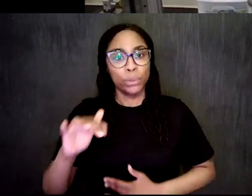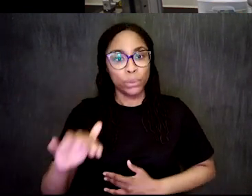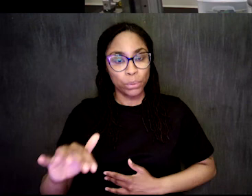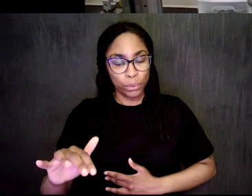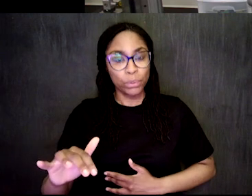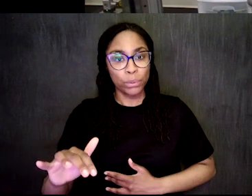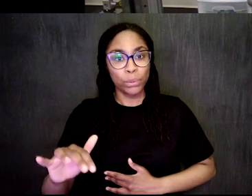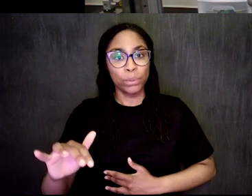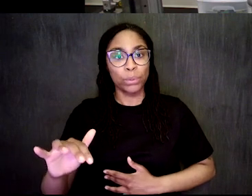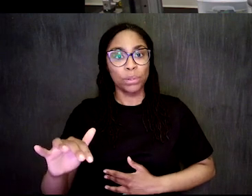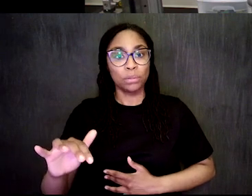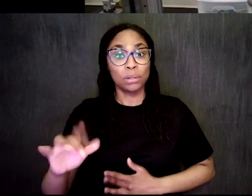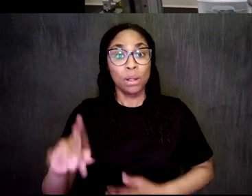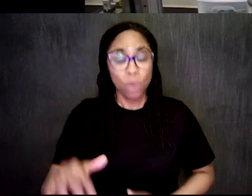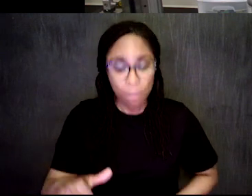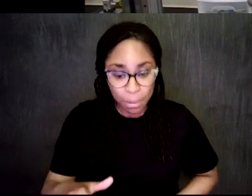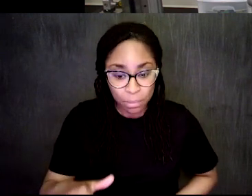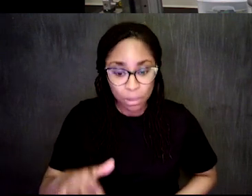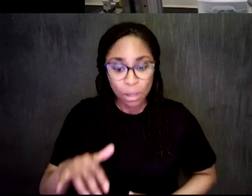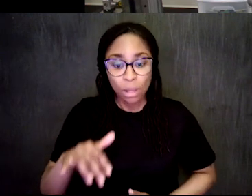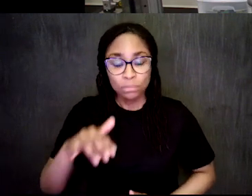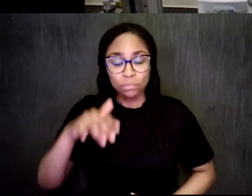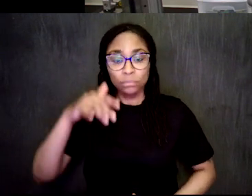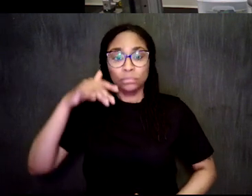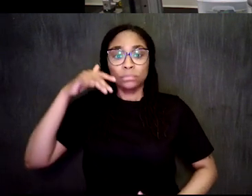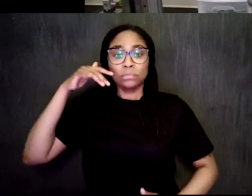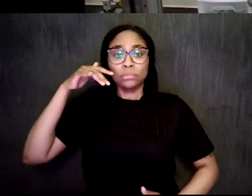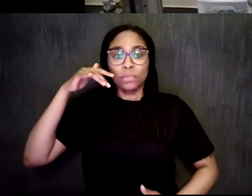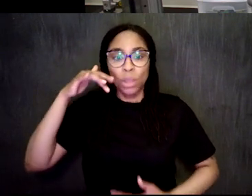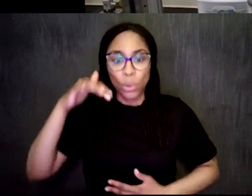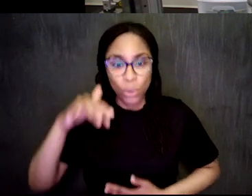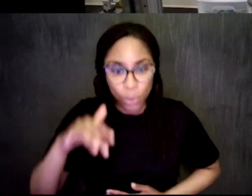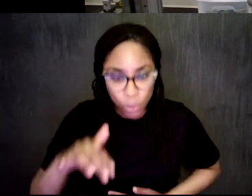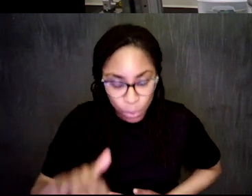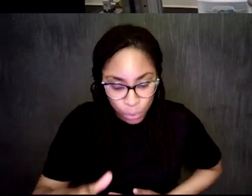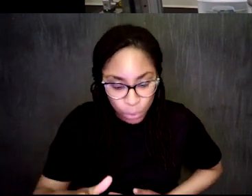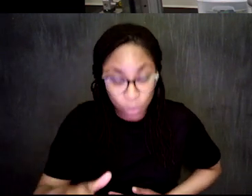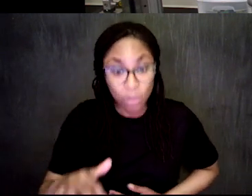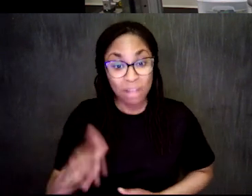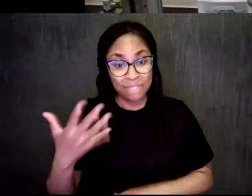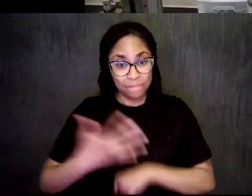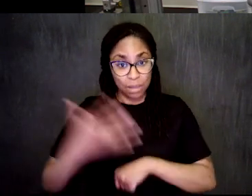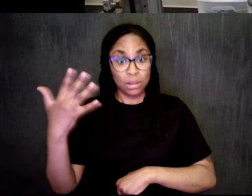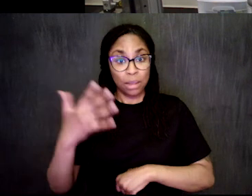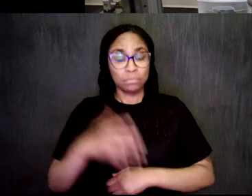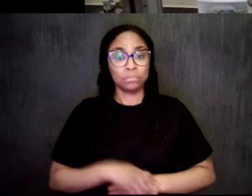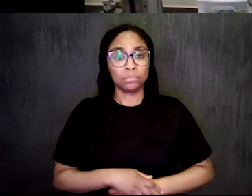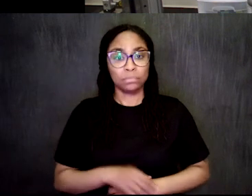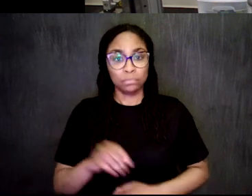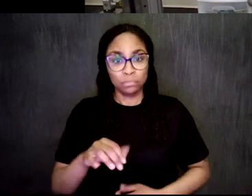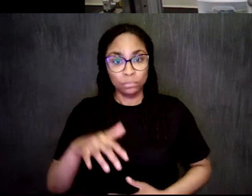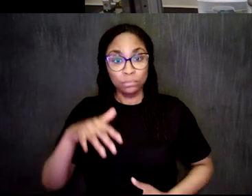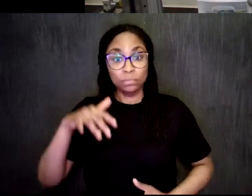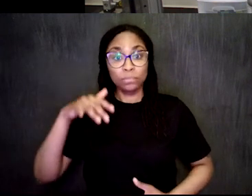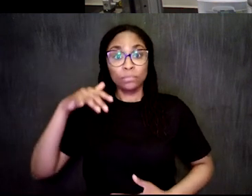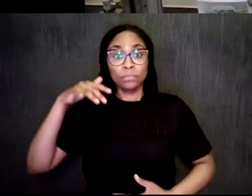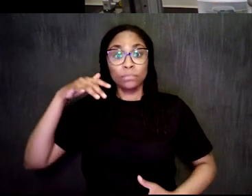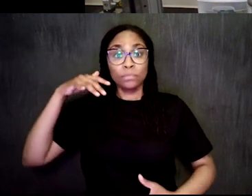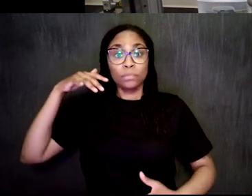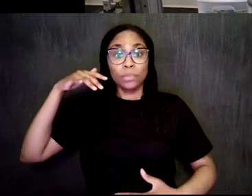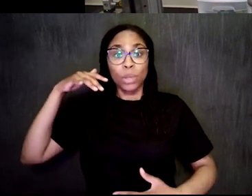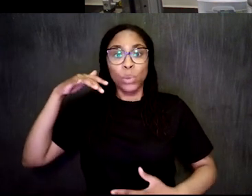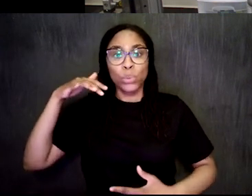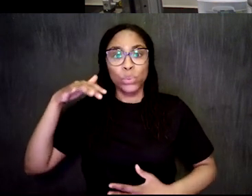the stretch. We're going to exhale on the way down, inhale when we come back up. All right, here we go, 5 times. Ready? Breath in